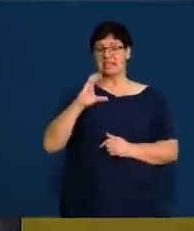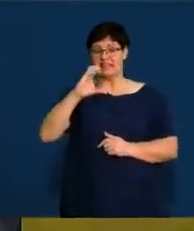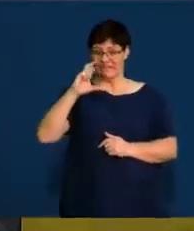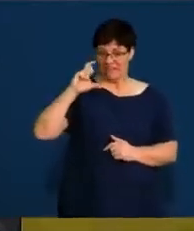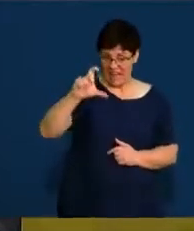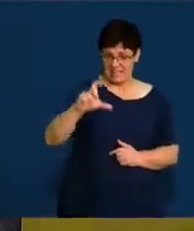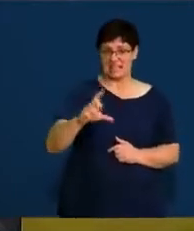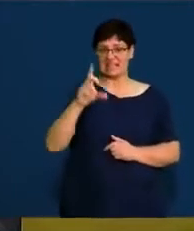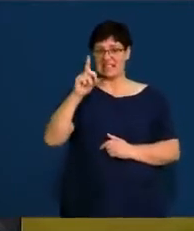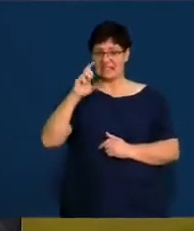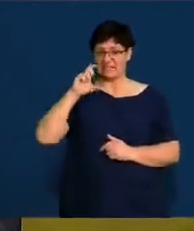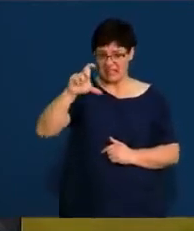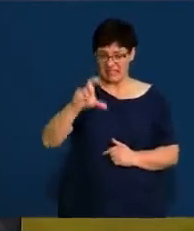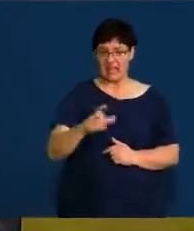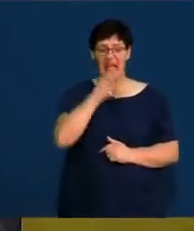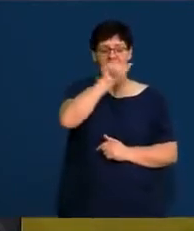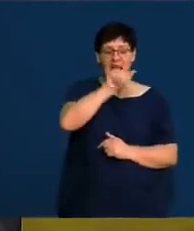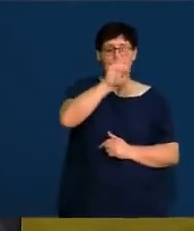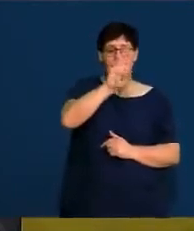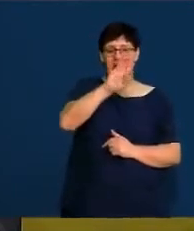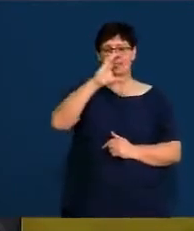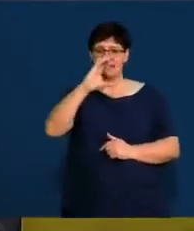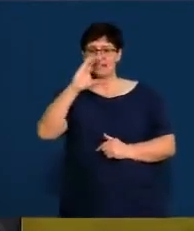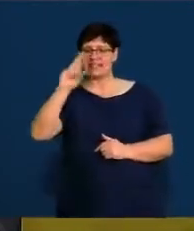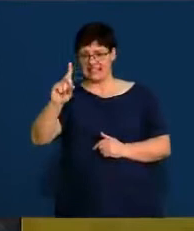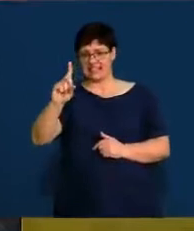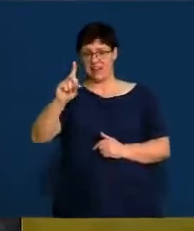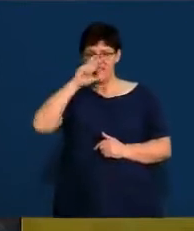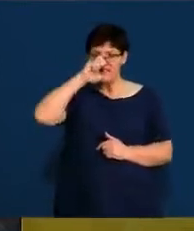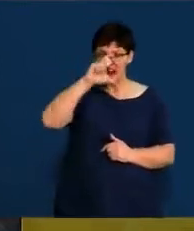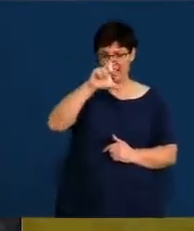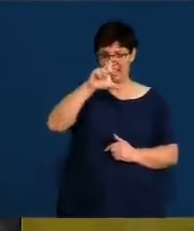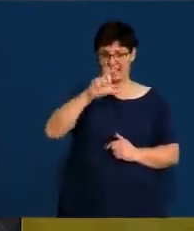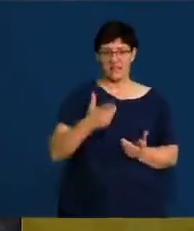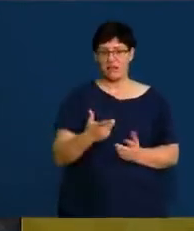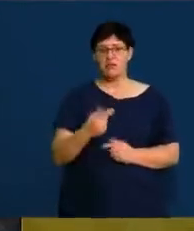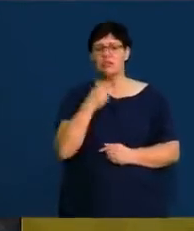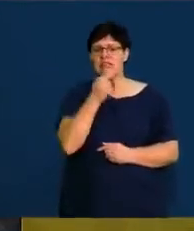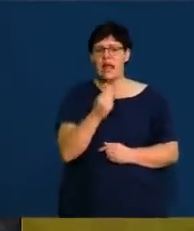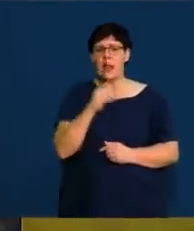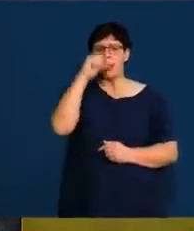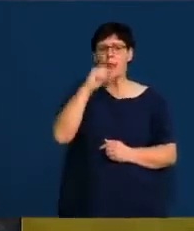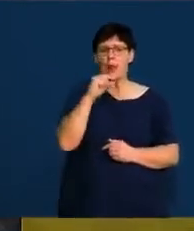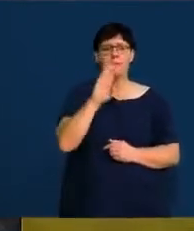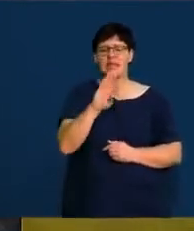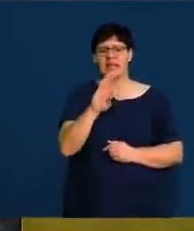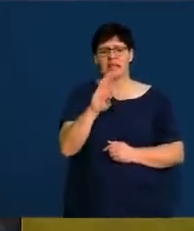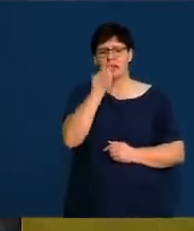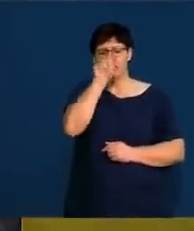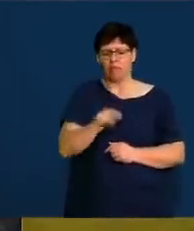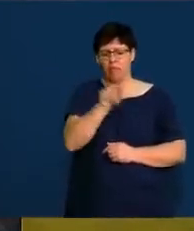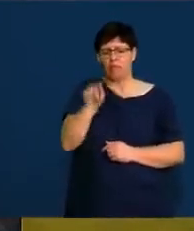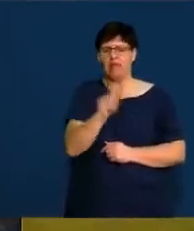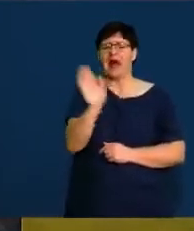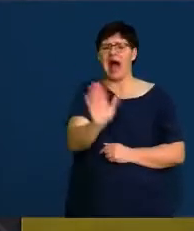simply about A, B, C, D. And if your answer is B, don't write the small letter b, write a capital